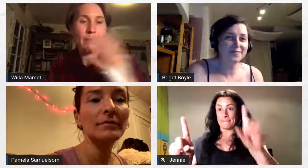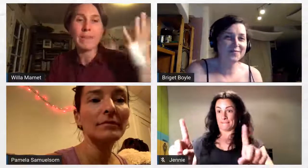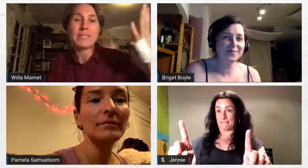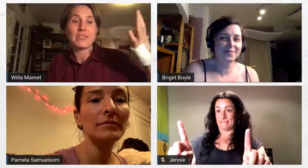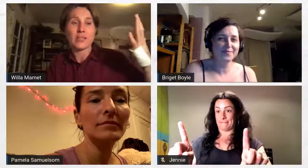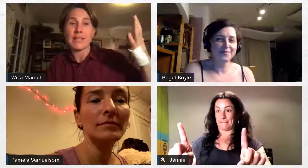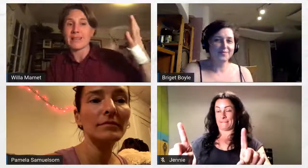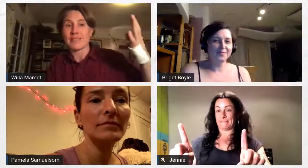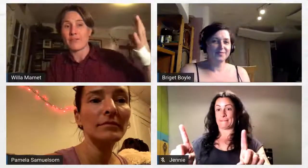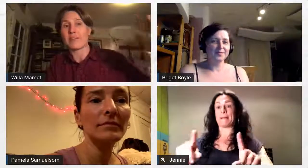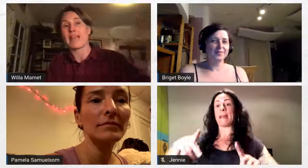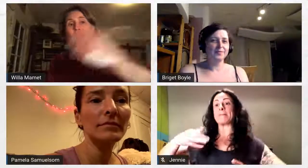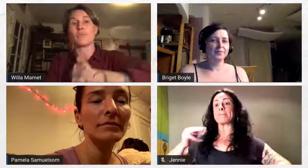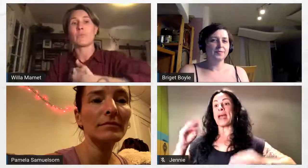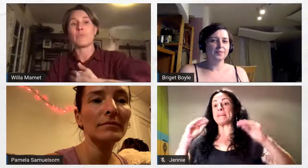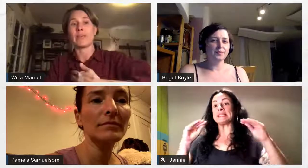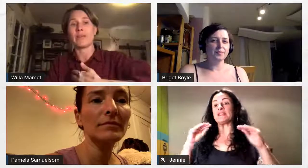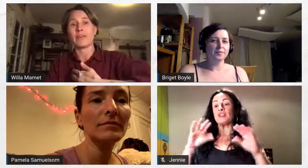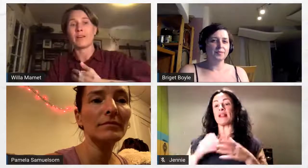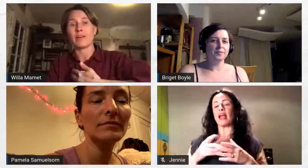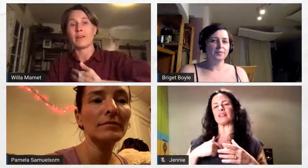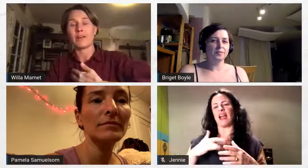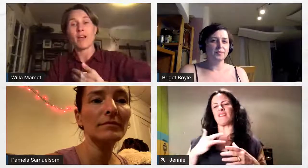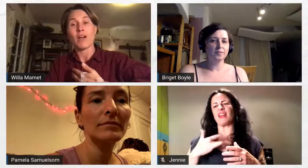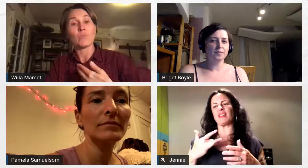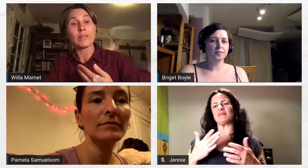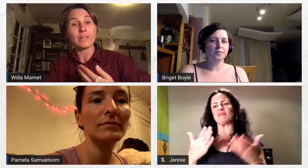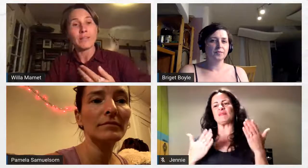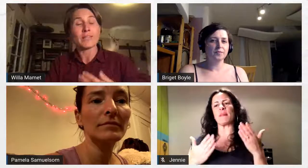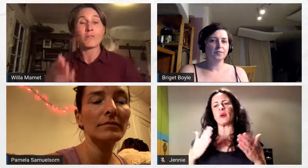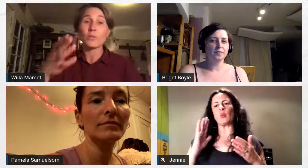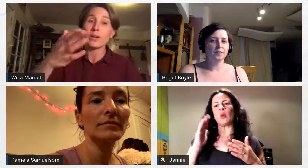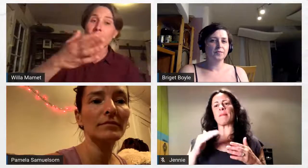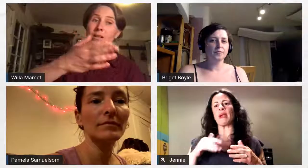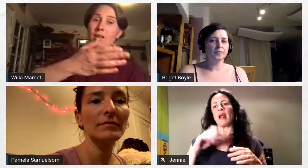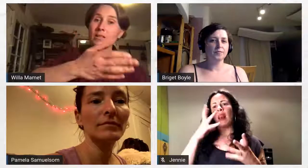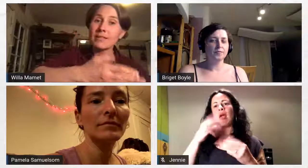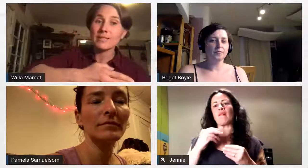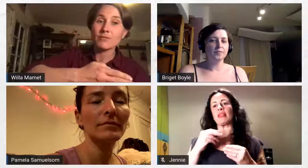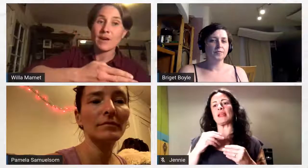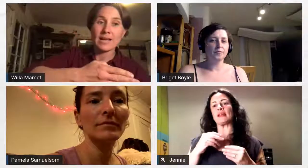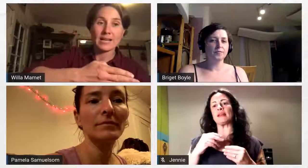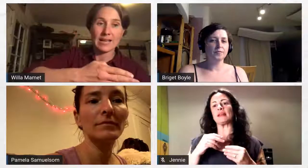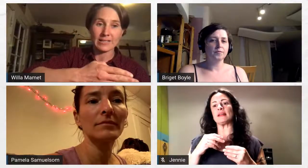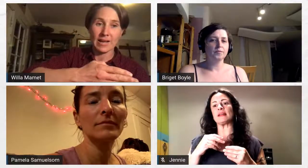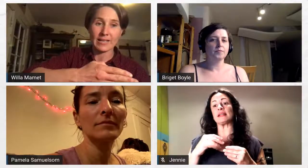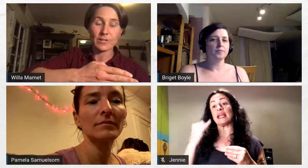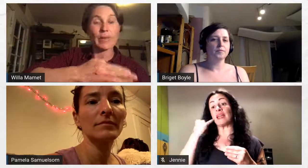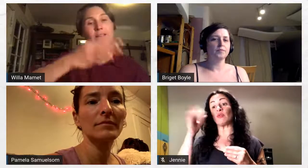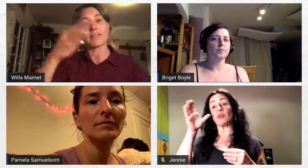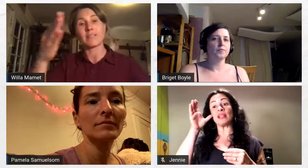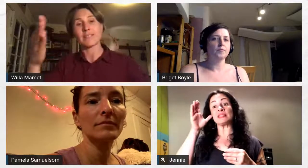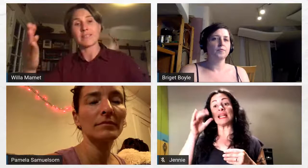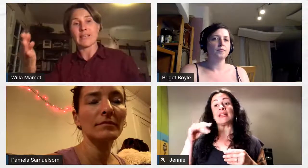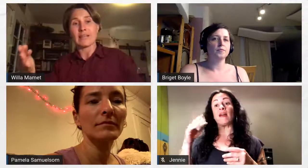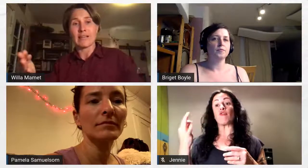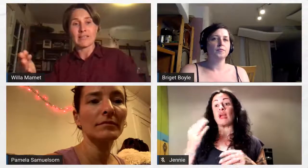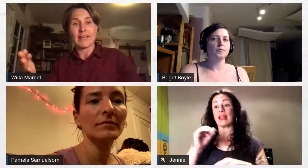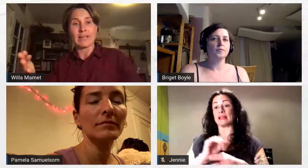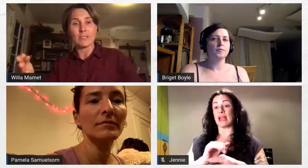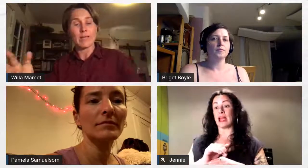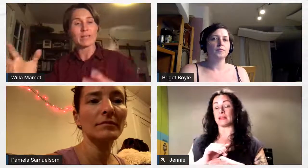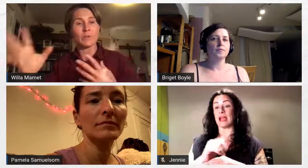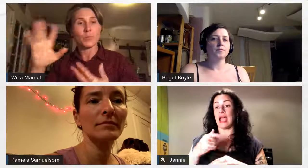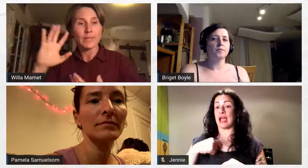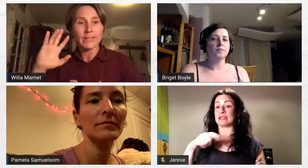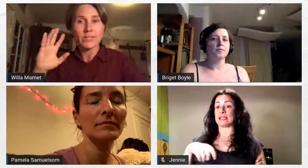Pam is teaching a class that I feel like actually would be a really lovely, if you were gonna listen Friday night to I Need Space and listen Saturday night